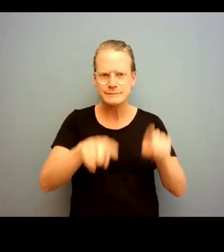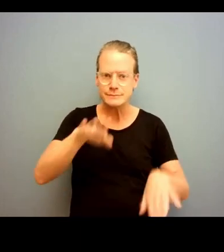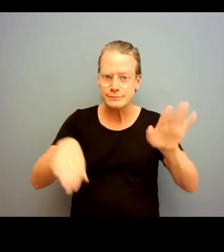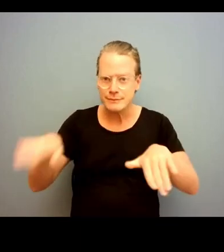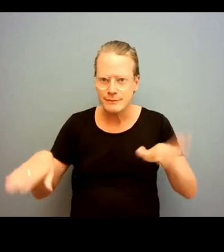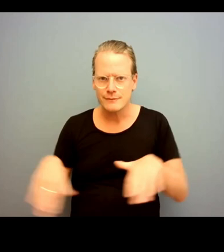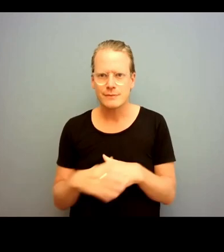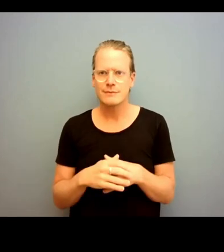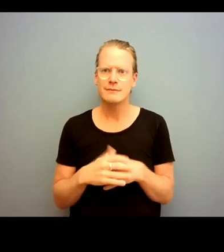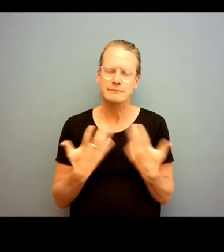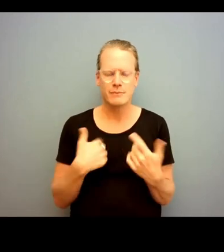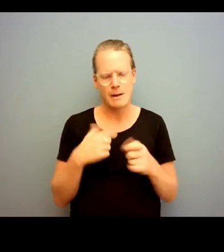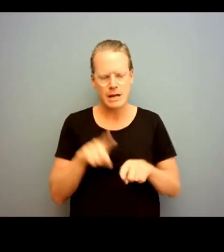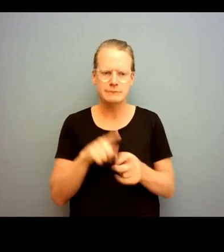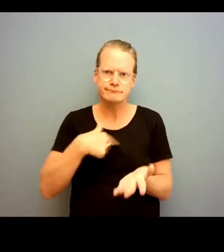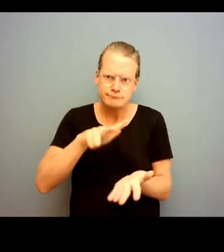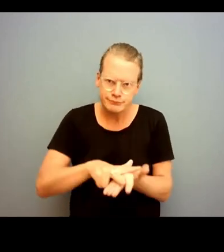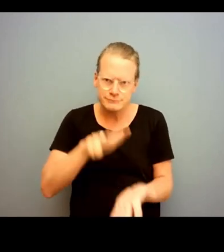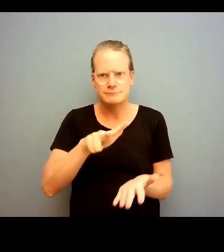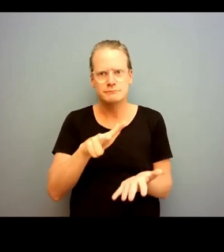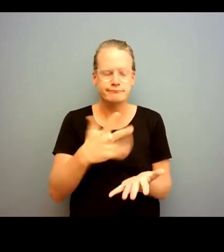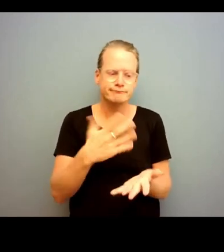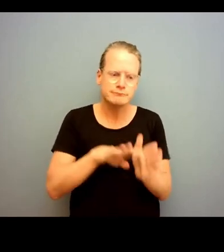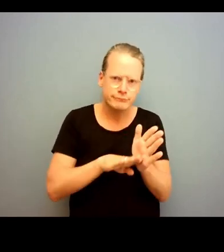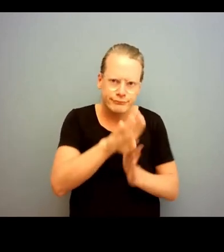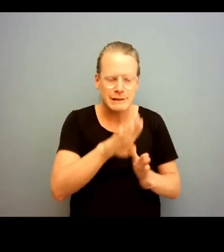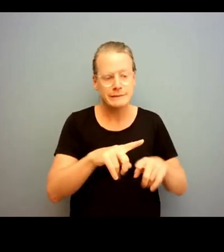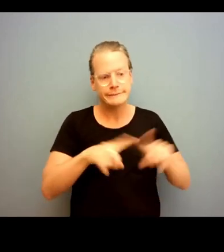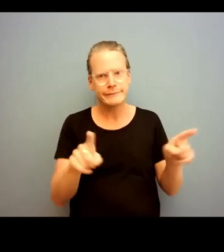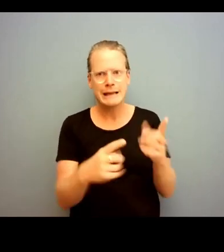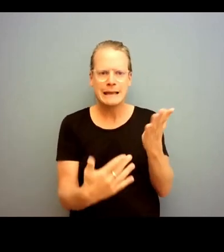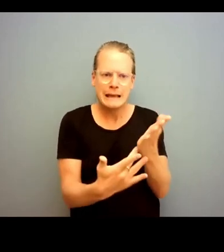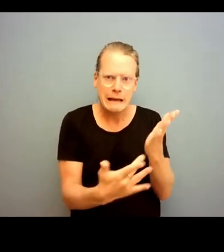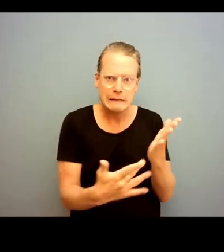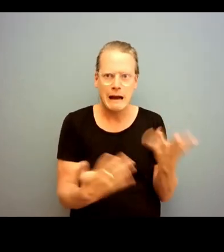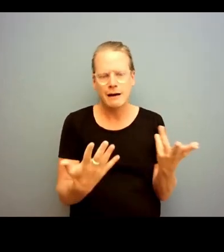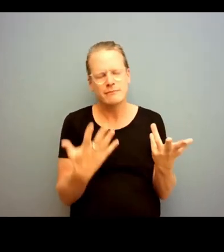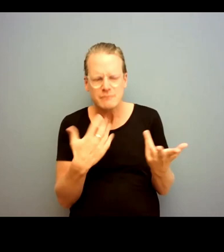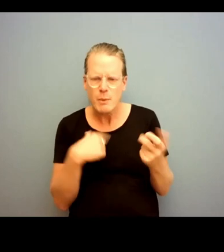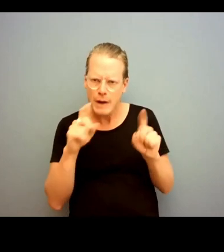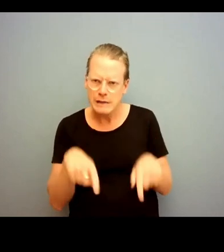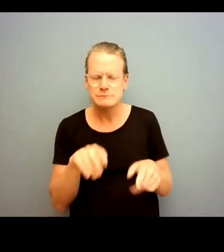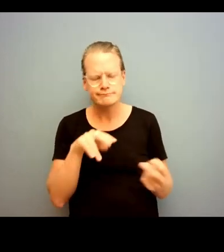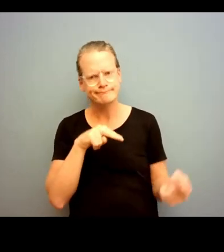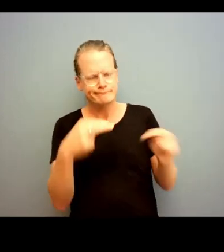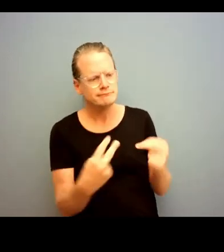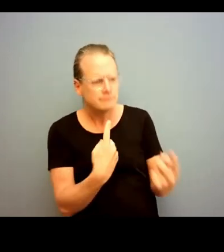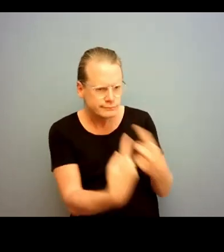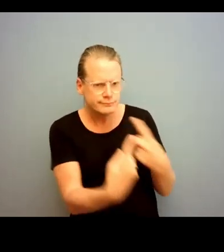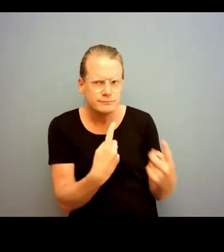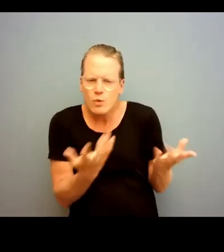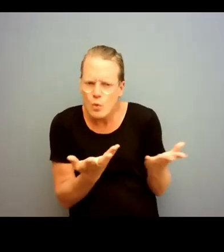or developing new technologies and assisting devices to help them in their everyday